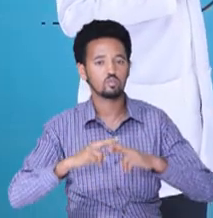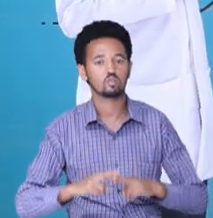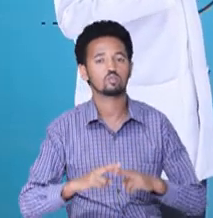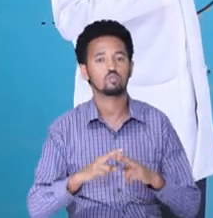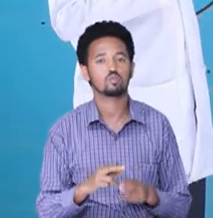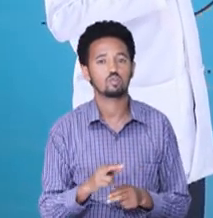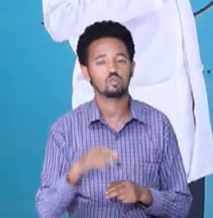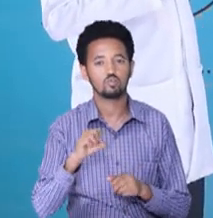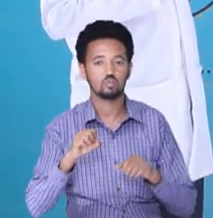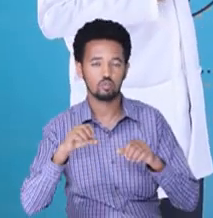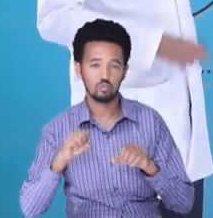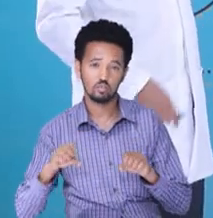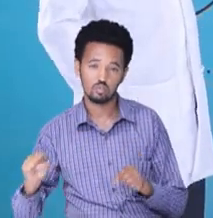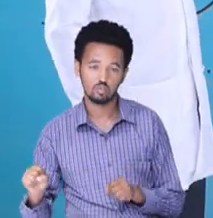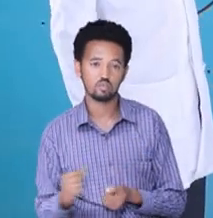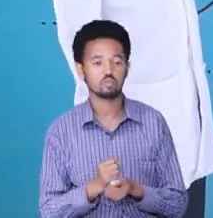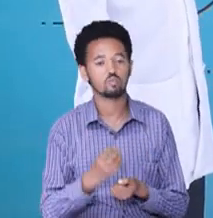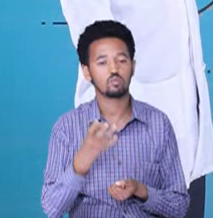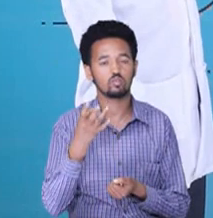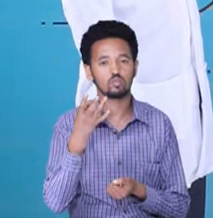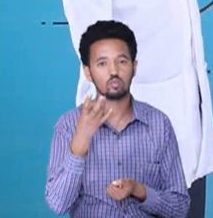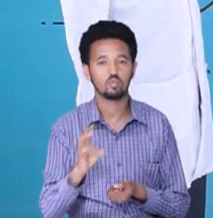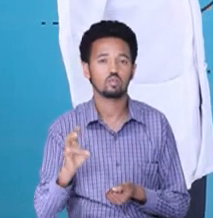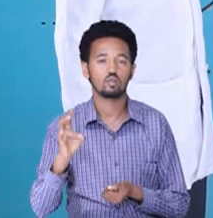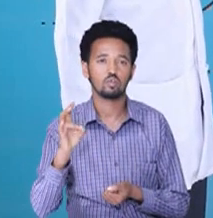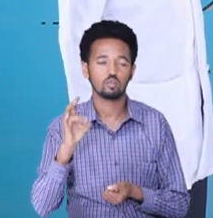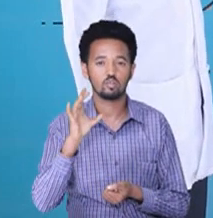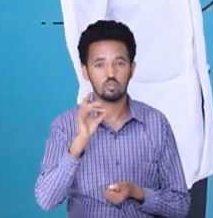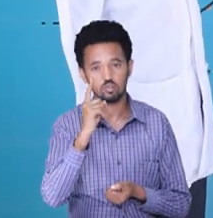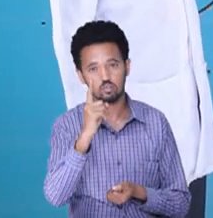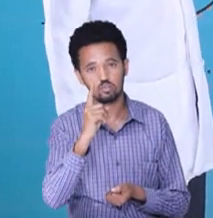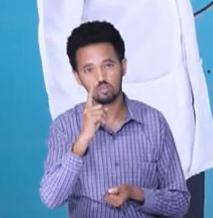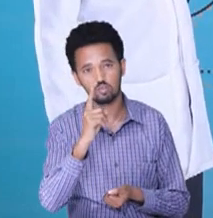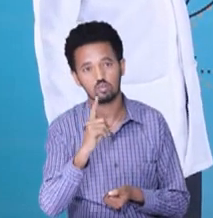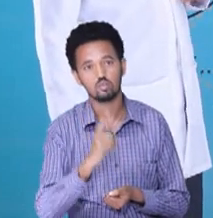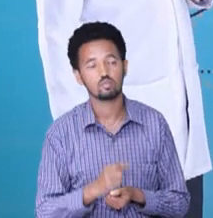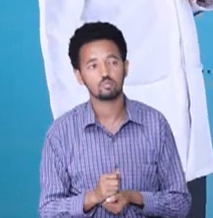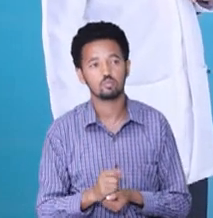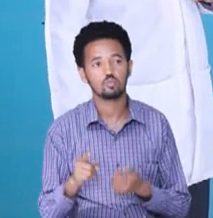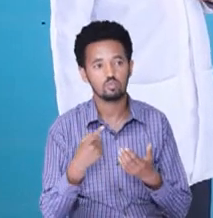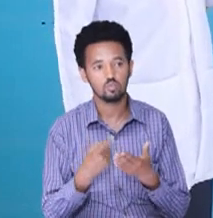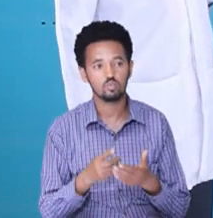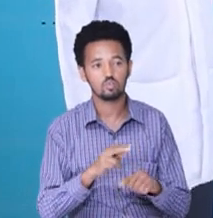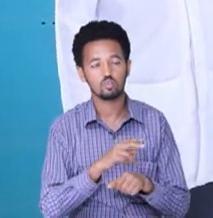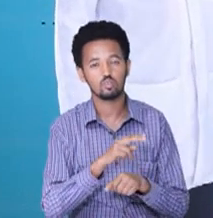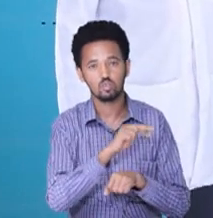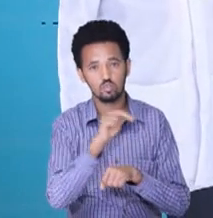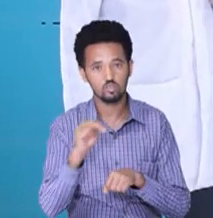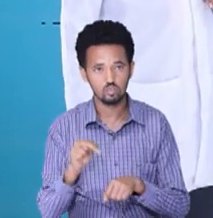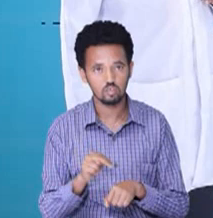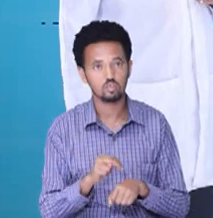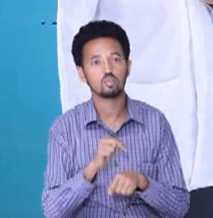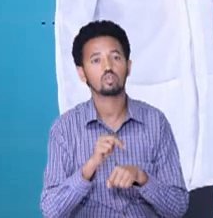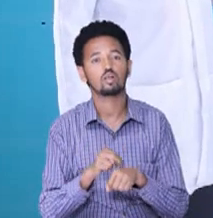since 1789. Then all Frenchmen are equal. The National Assembly